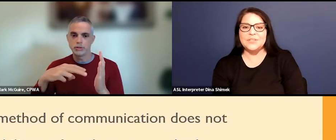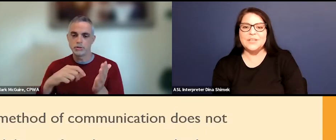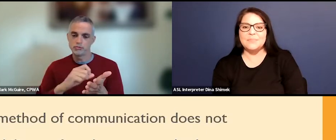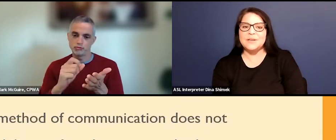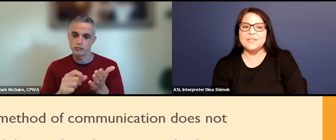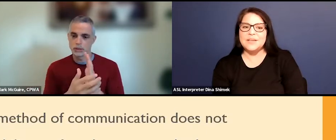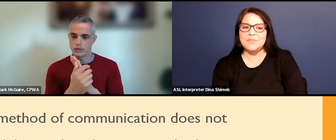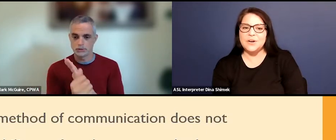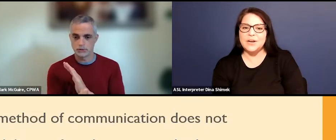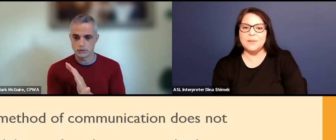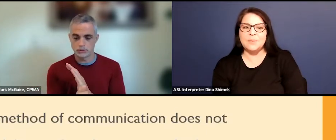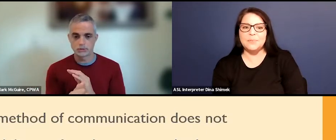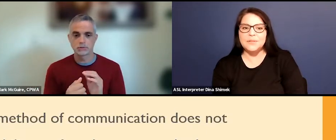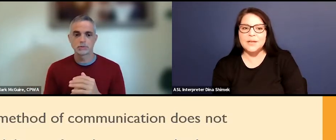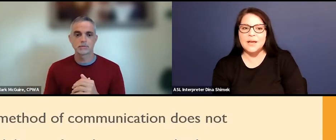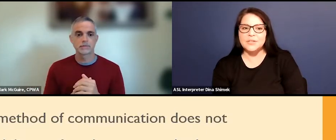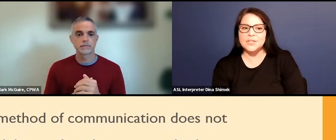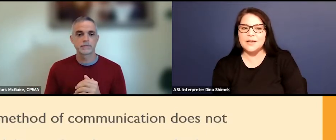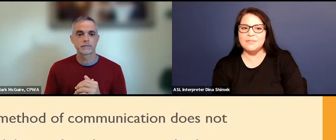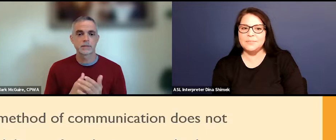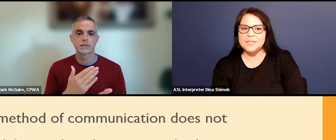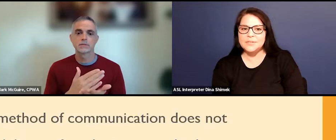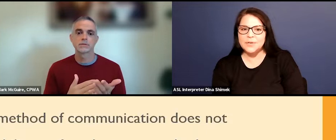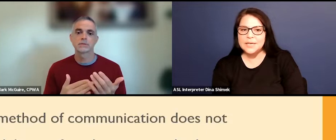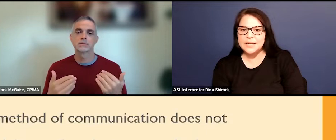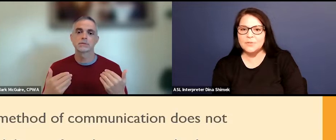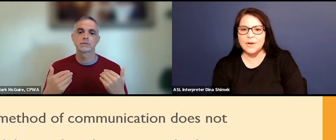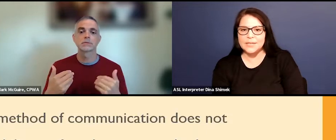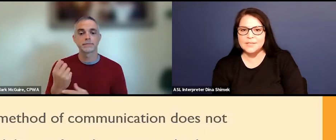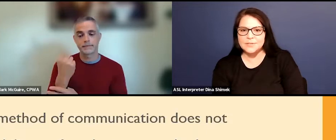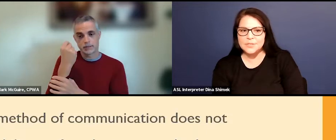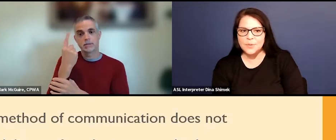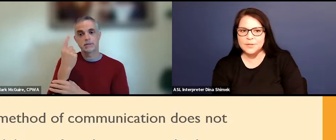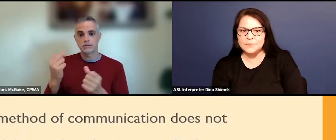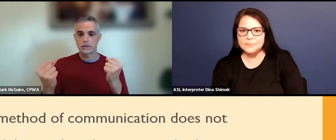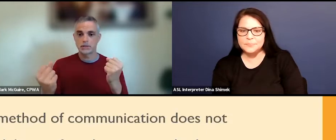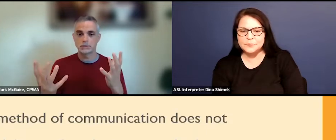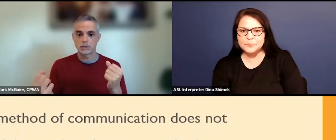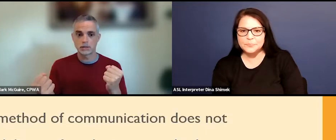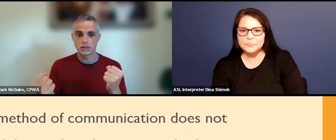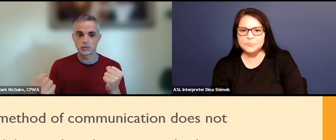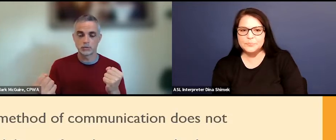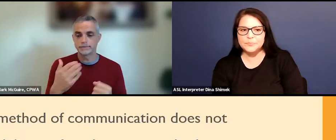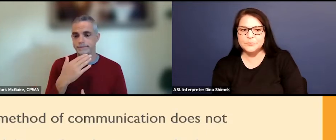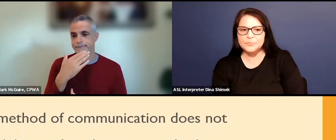There are some deaf and hard of hearing people that actually have limited reading and writing skills as well.